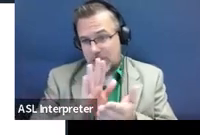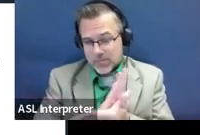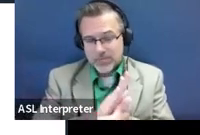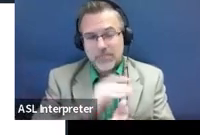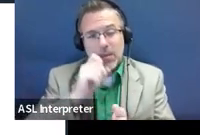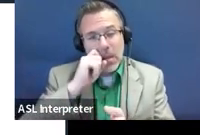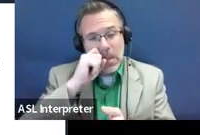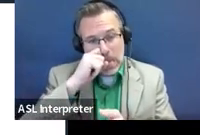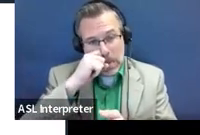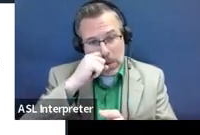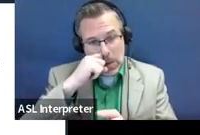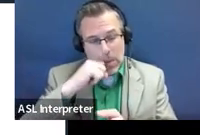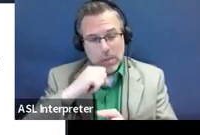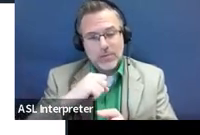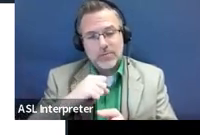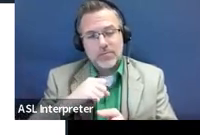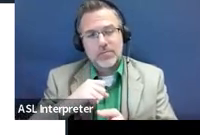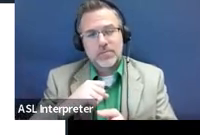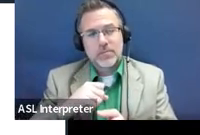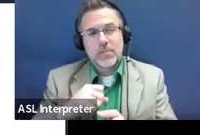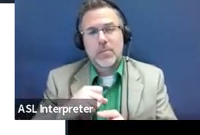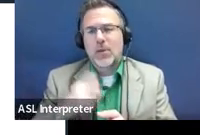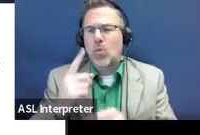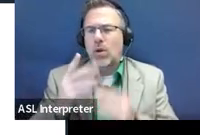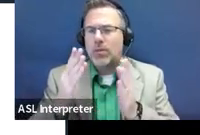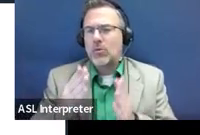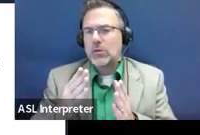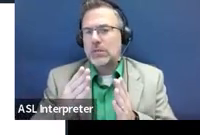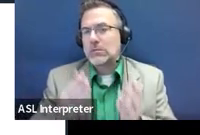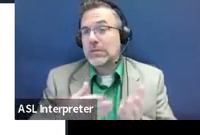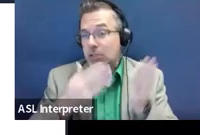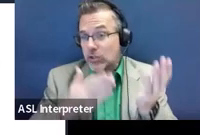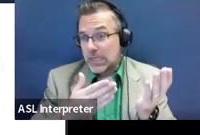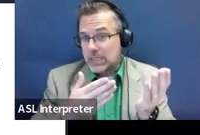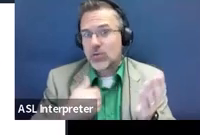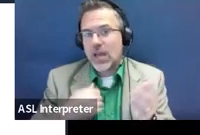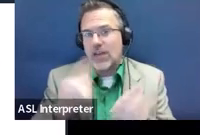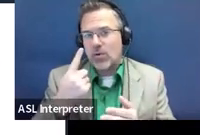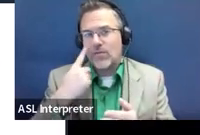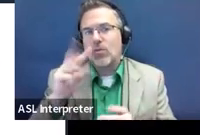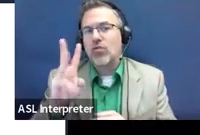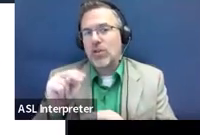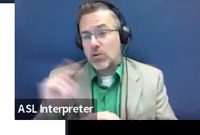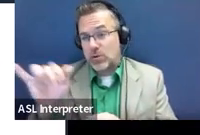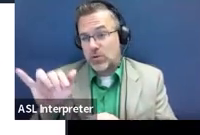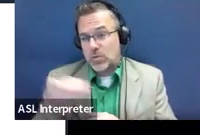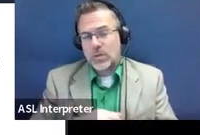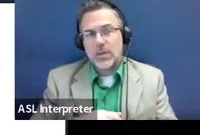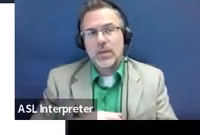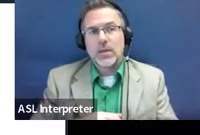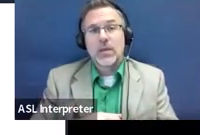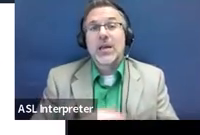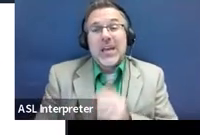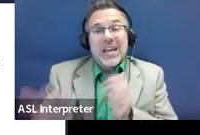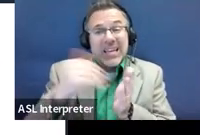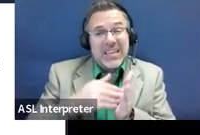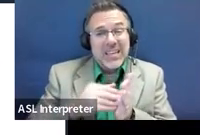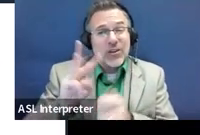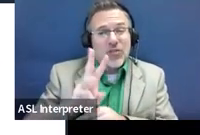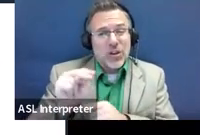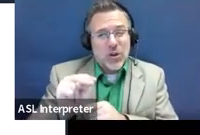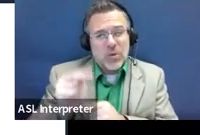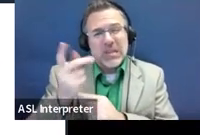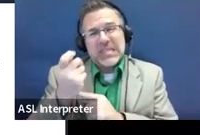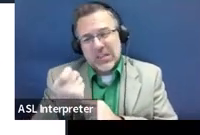we had a suggestion to also do one for the written notice. And like I said, the written notice is a little bit